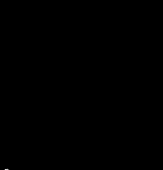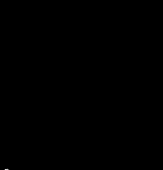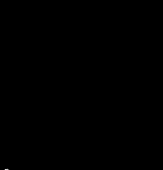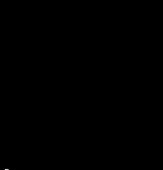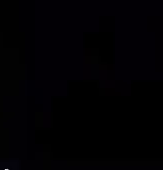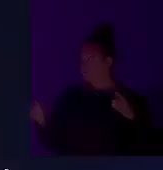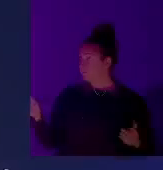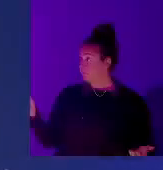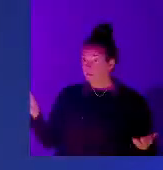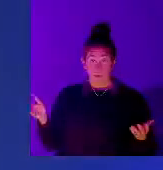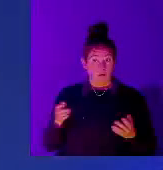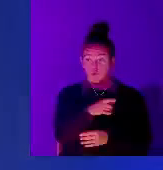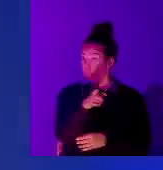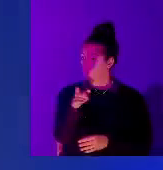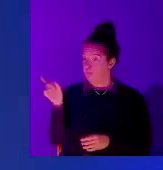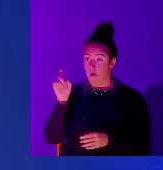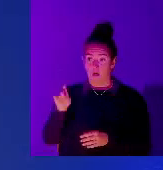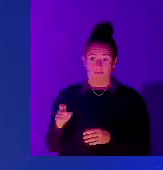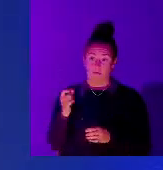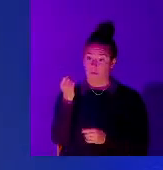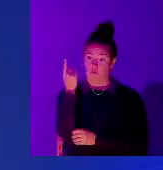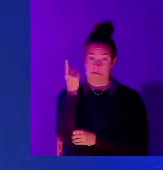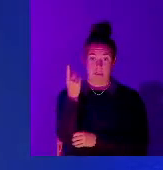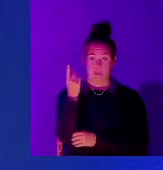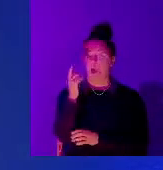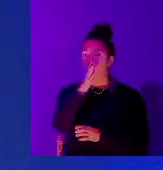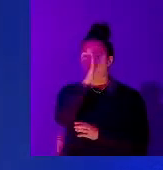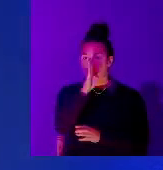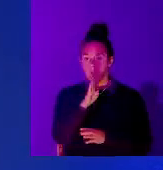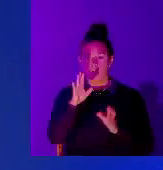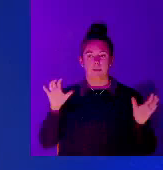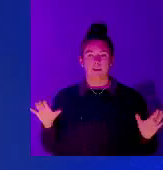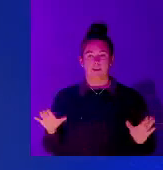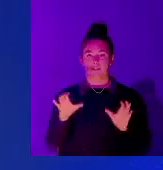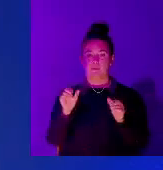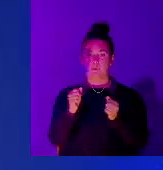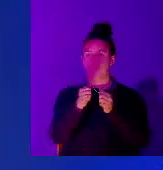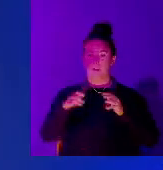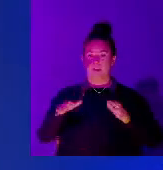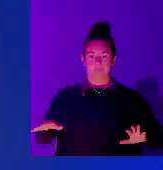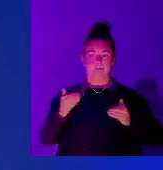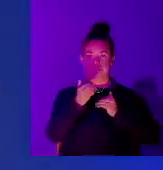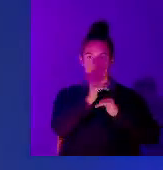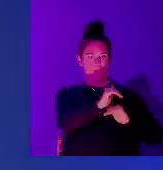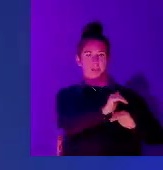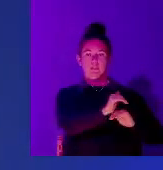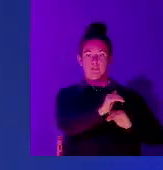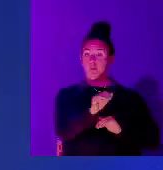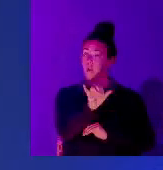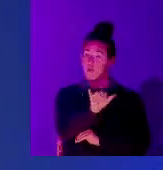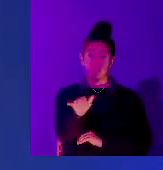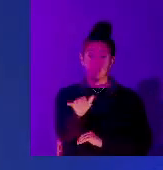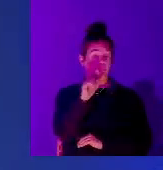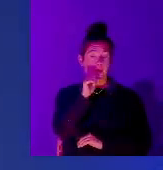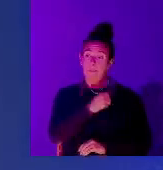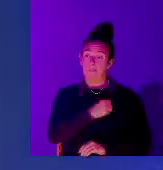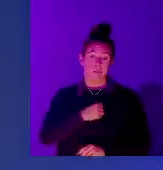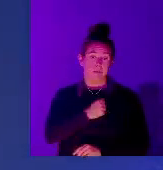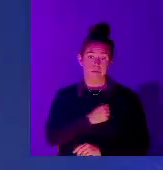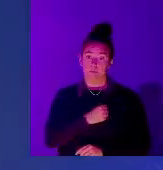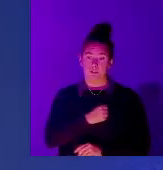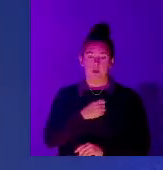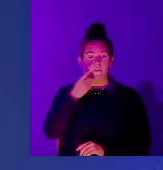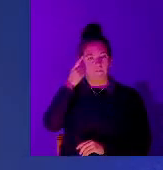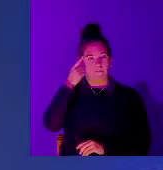understand, God acts without limitation and unapologetically for the sake of His glory and His